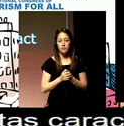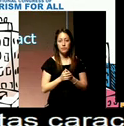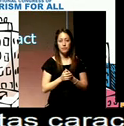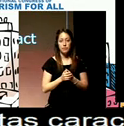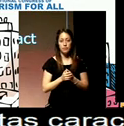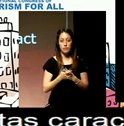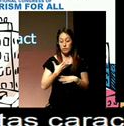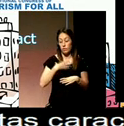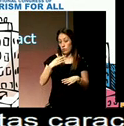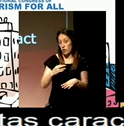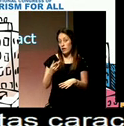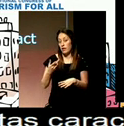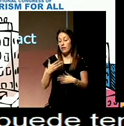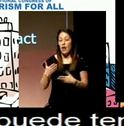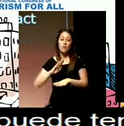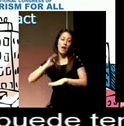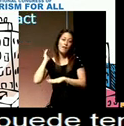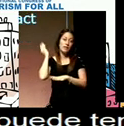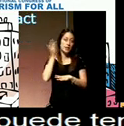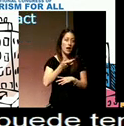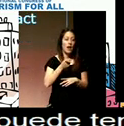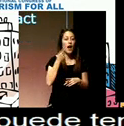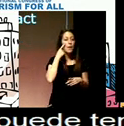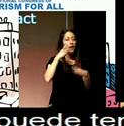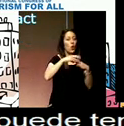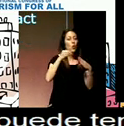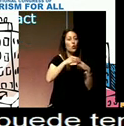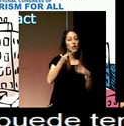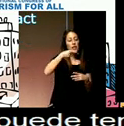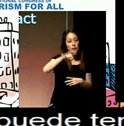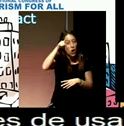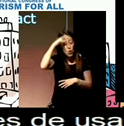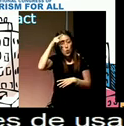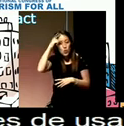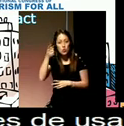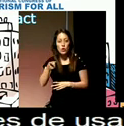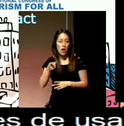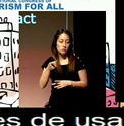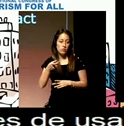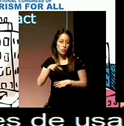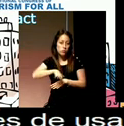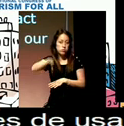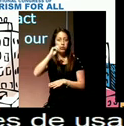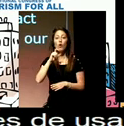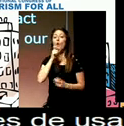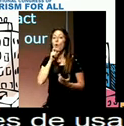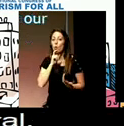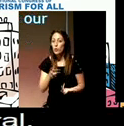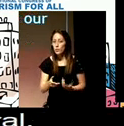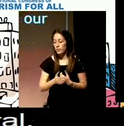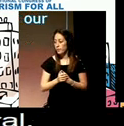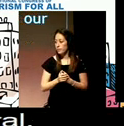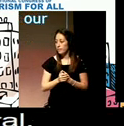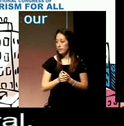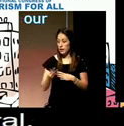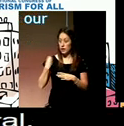usability and cultural understanding possible in highly individual ways. In this case, the overcoming of a